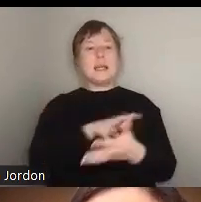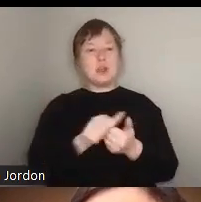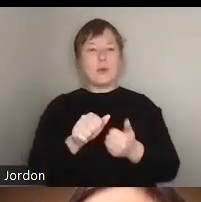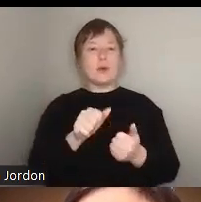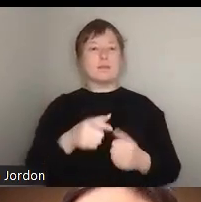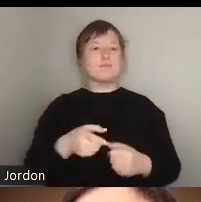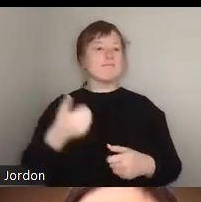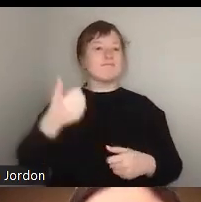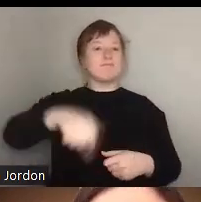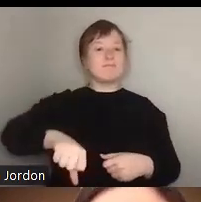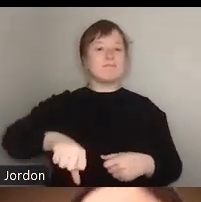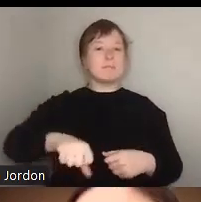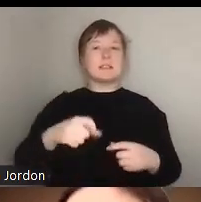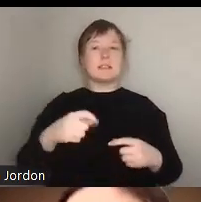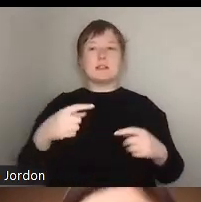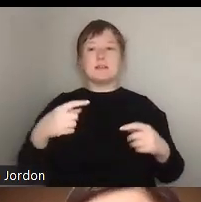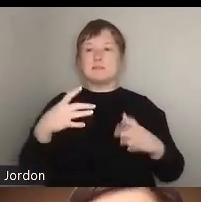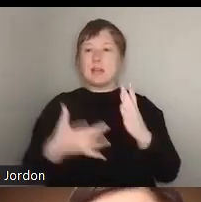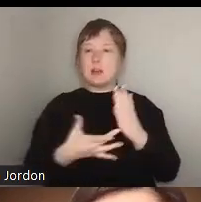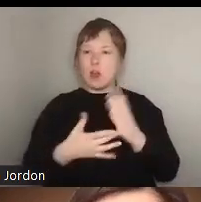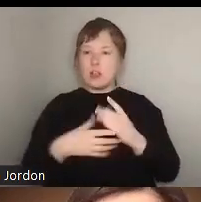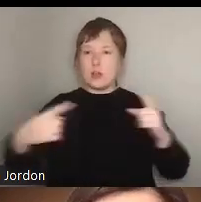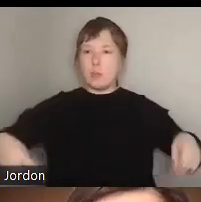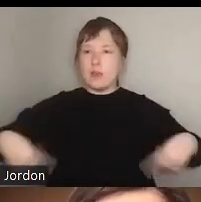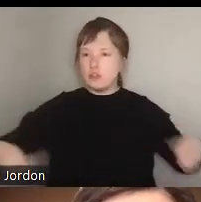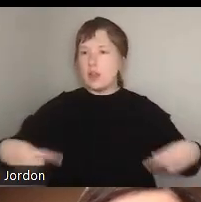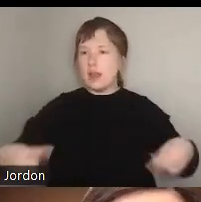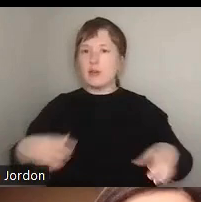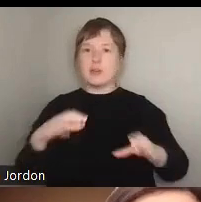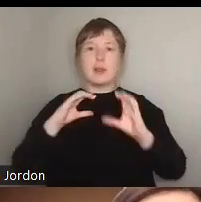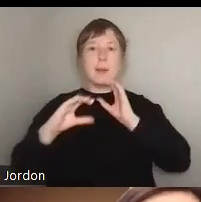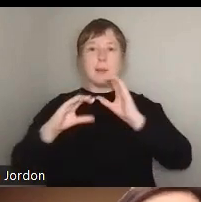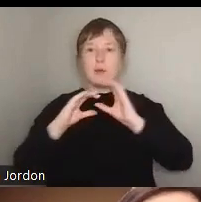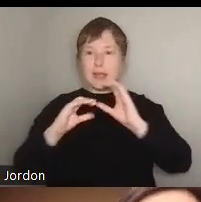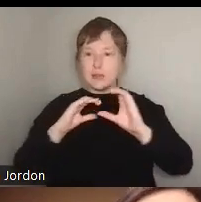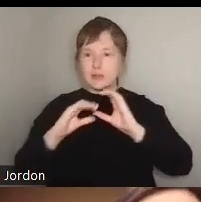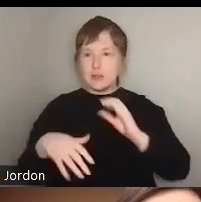assistive technology, such as wheelchairs or communication devices.